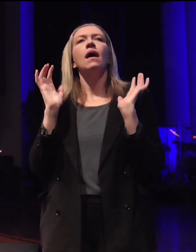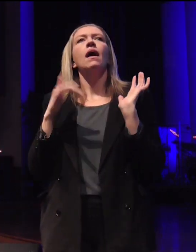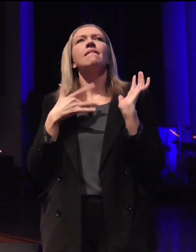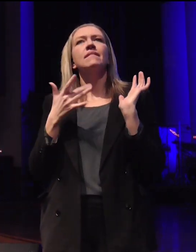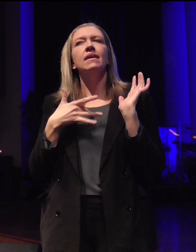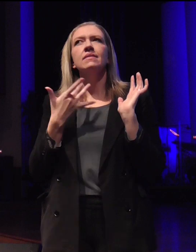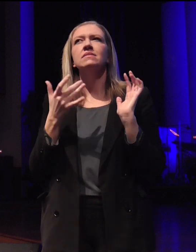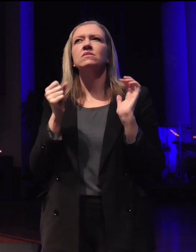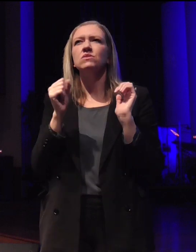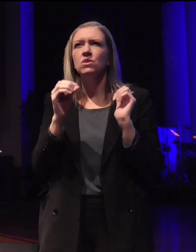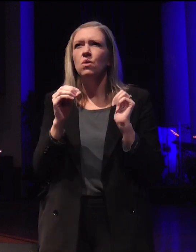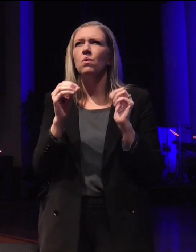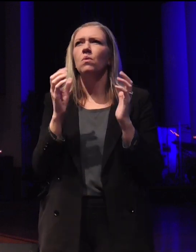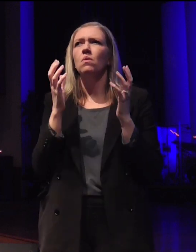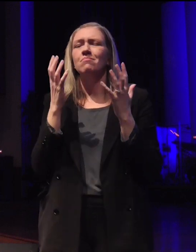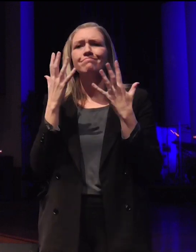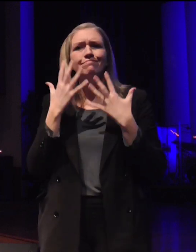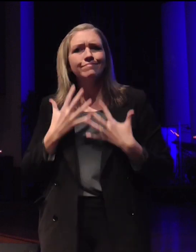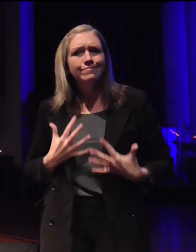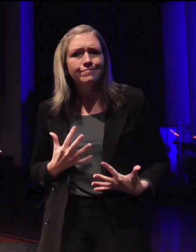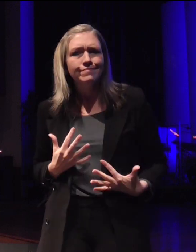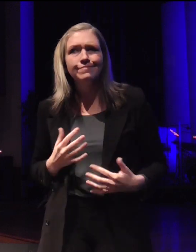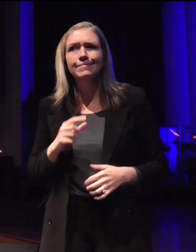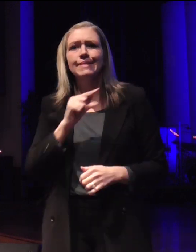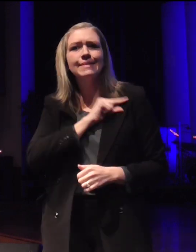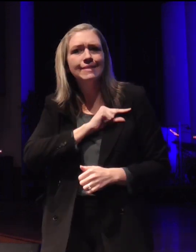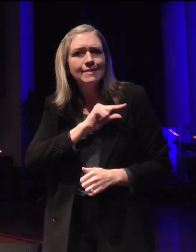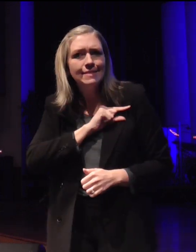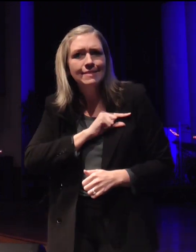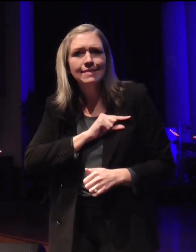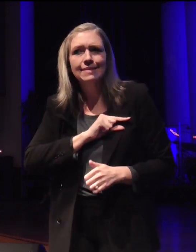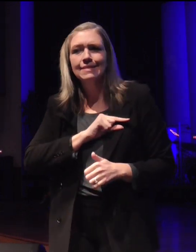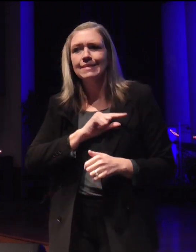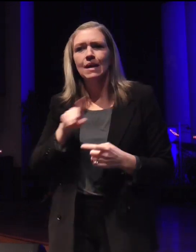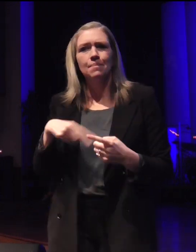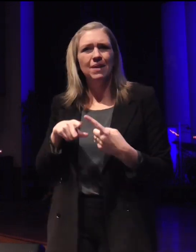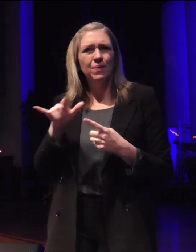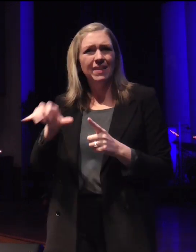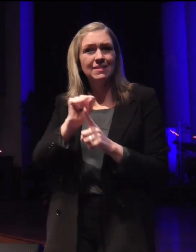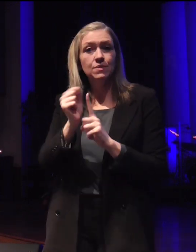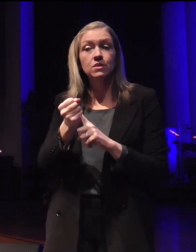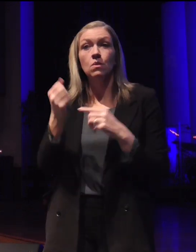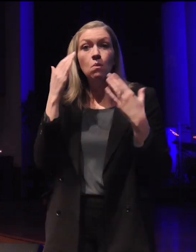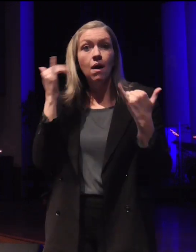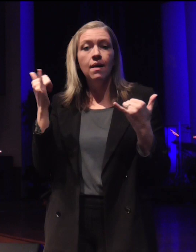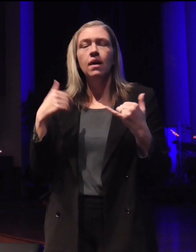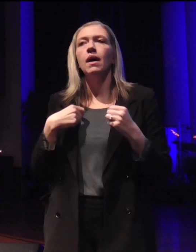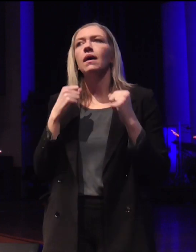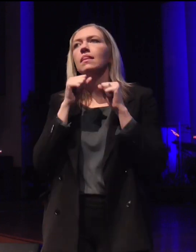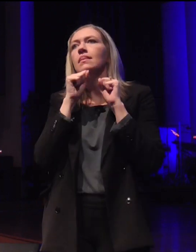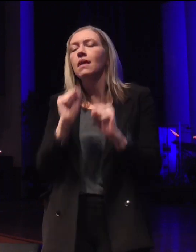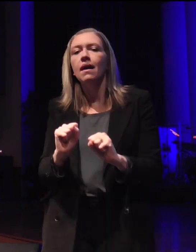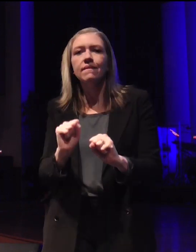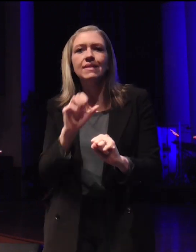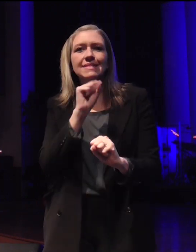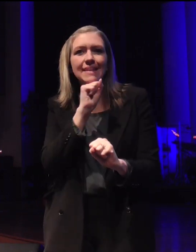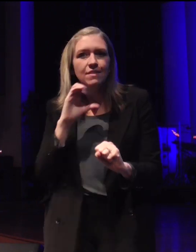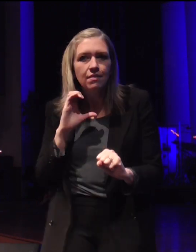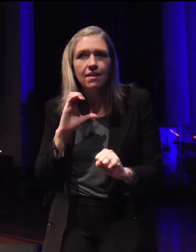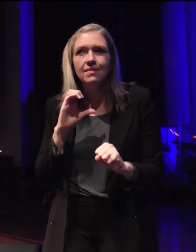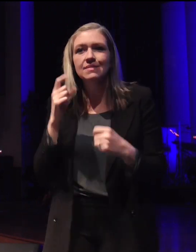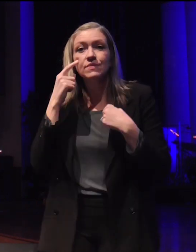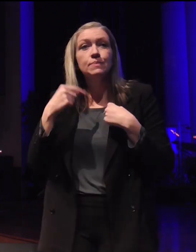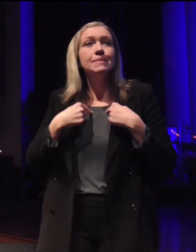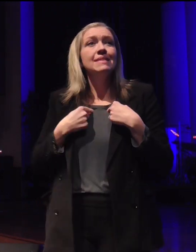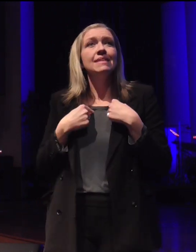felt so sad and guilty about that because I love Santa Claus. And for me, Santa was this